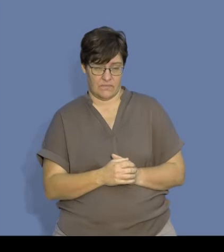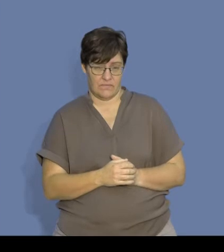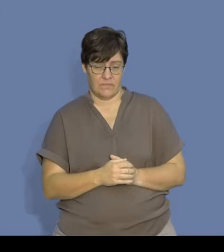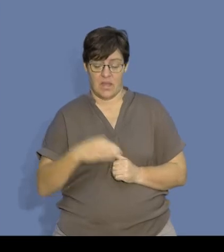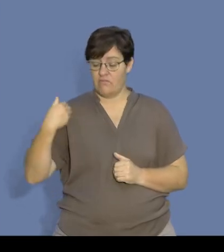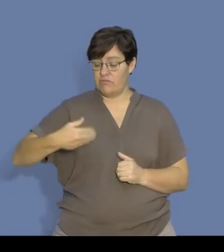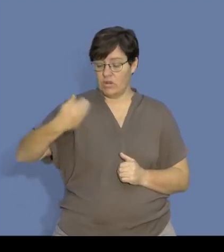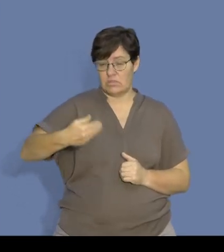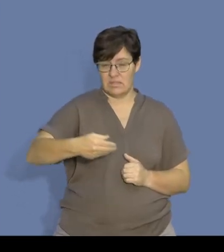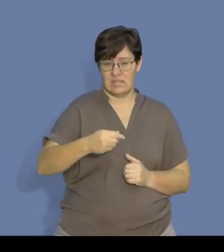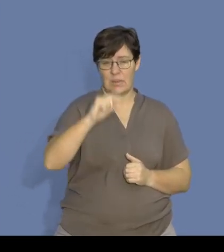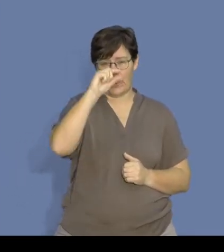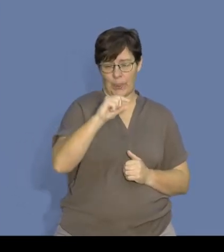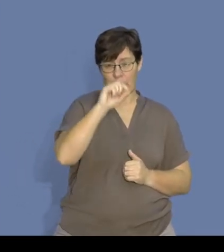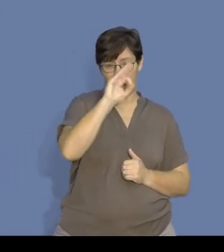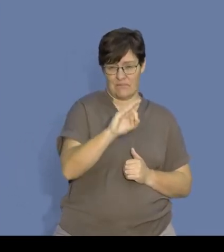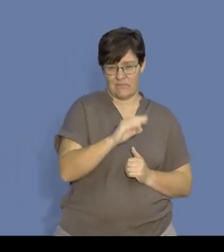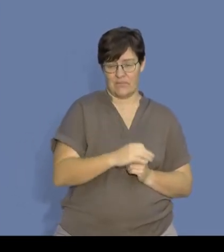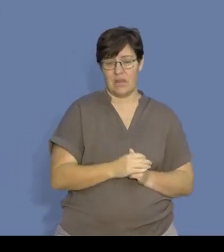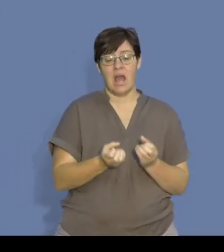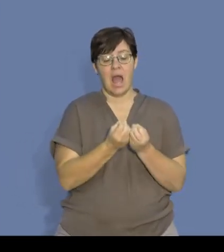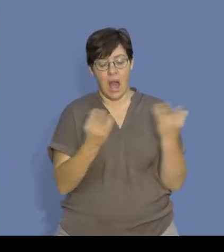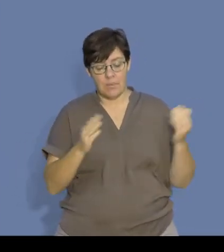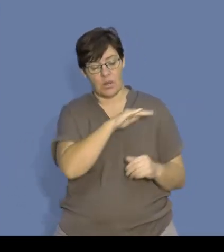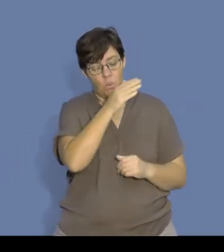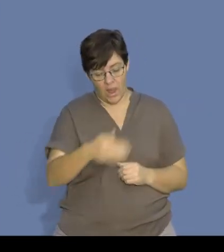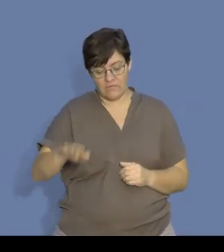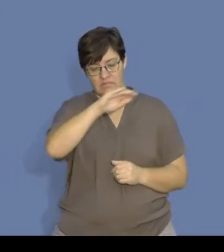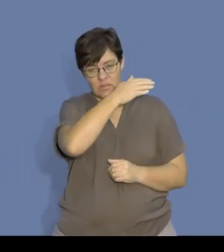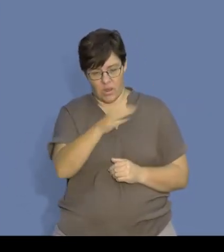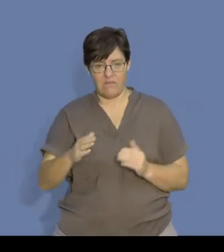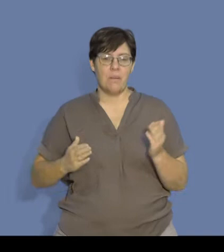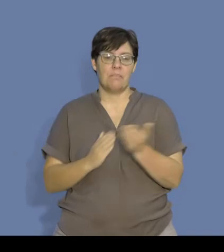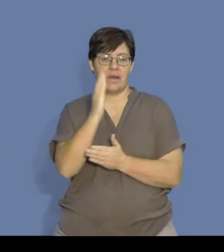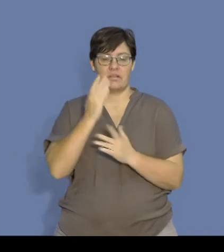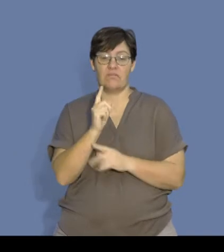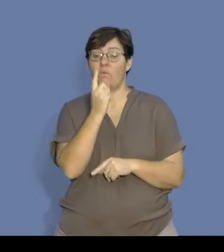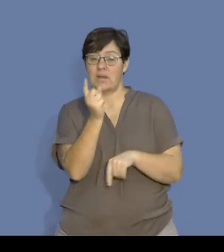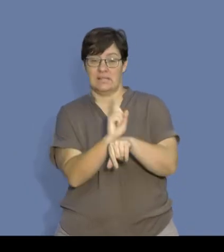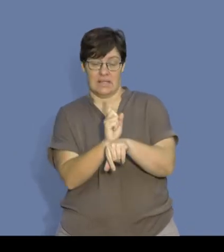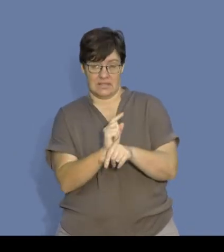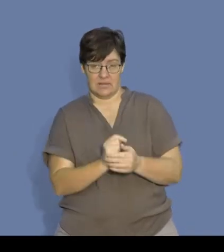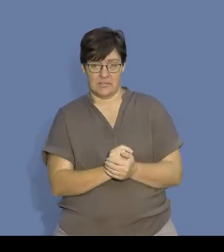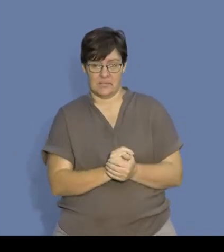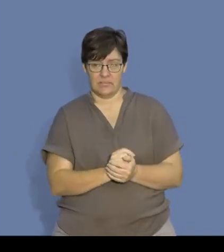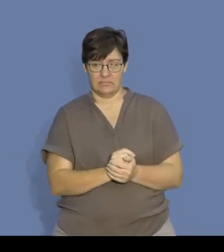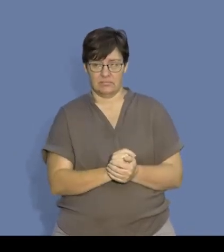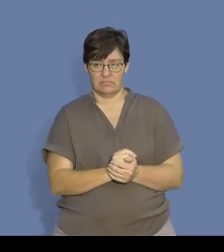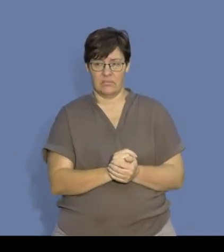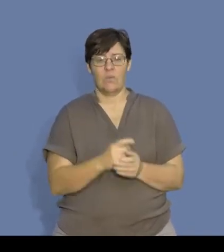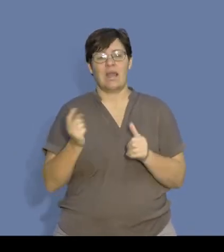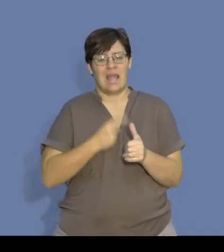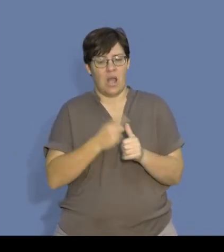little f, is the number of complete waves that pass a point per second. It's like we count the